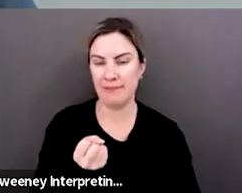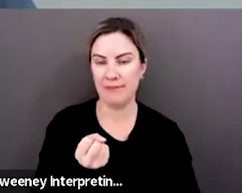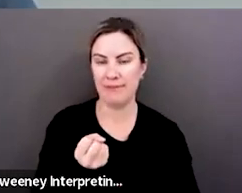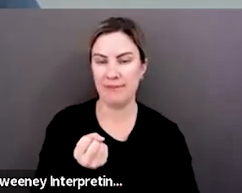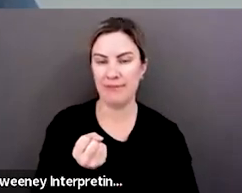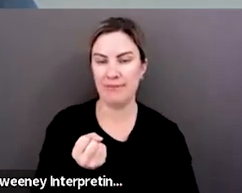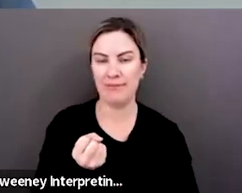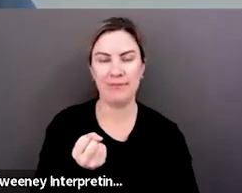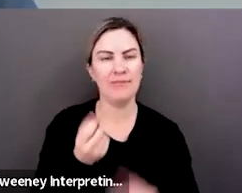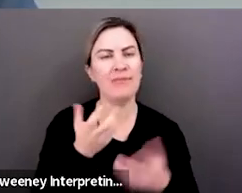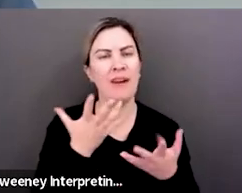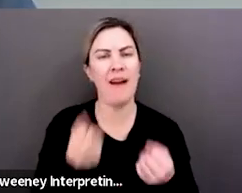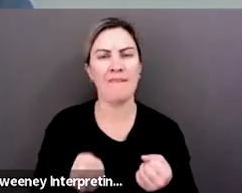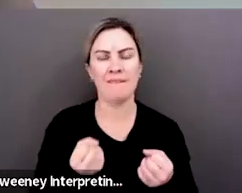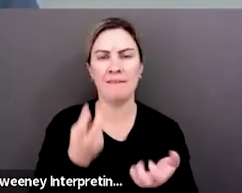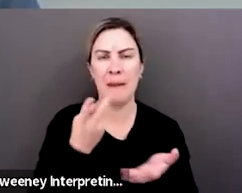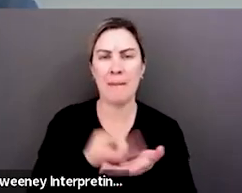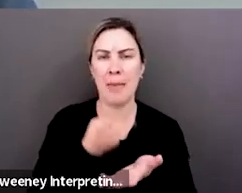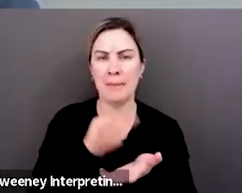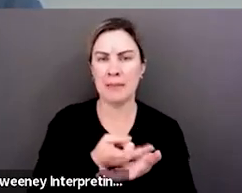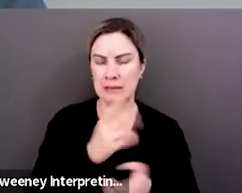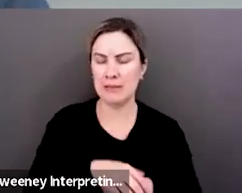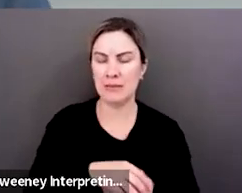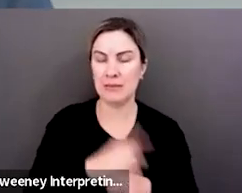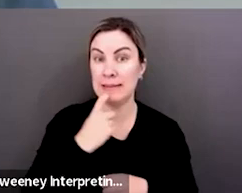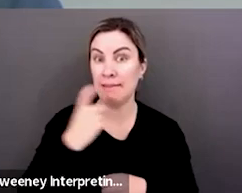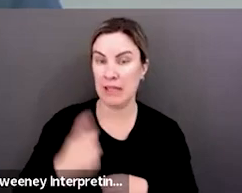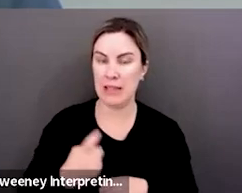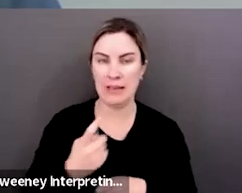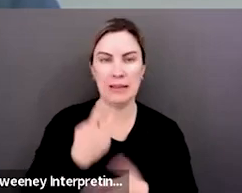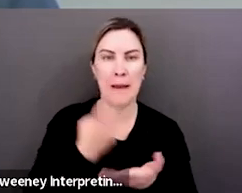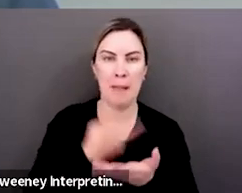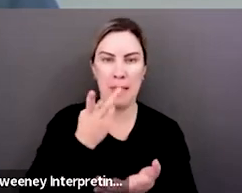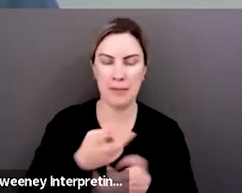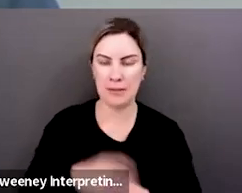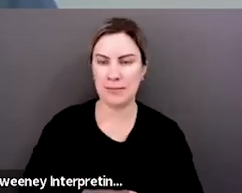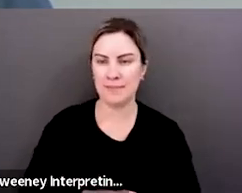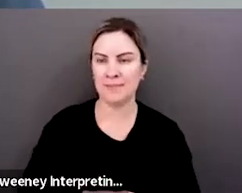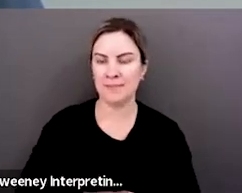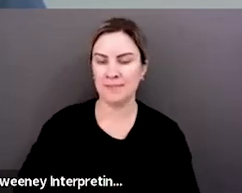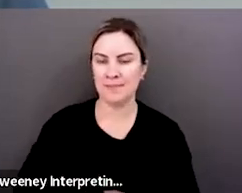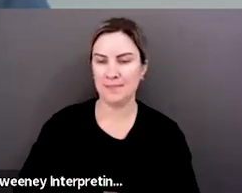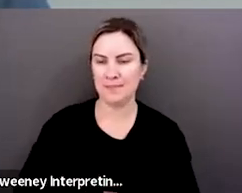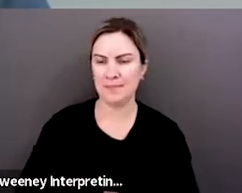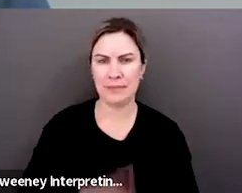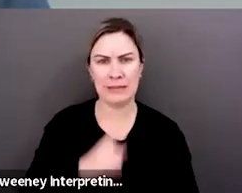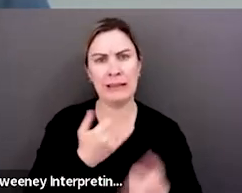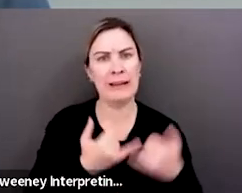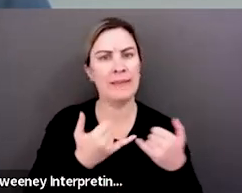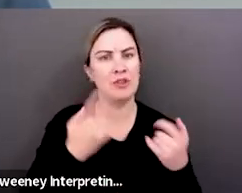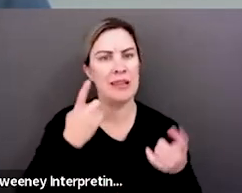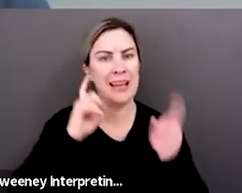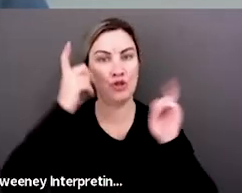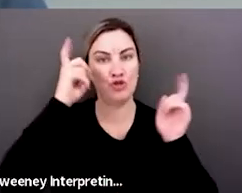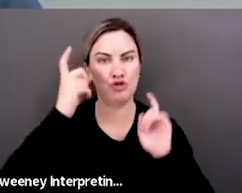a form of epilepsy, and she's quite a severe form of epilepsy. So she's always been very anxious